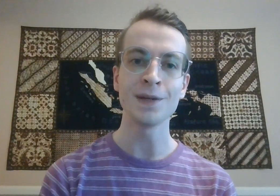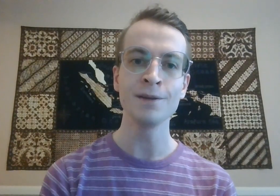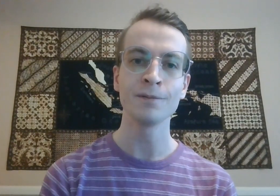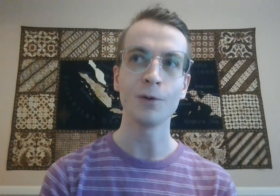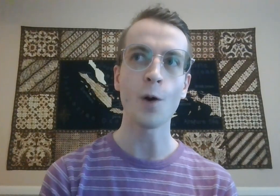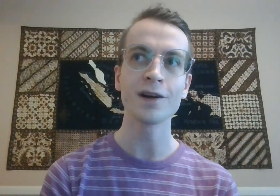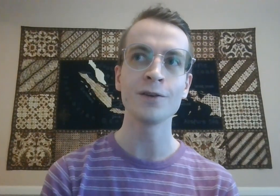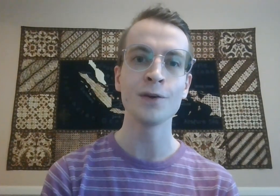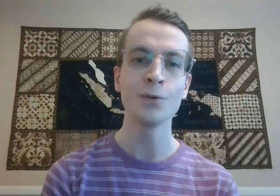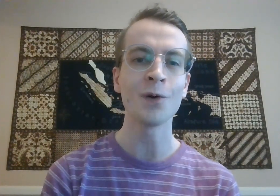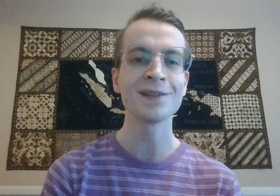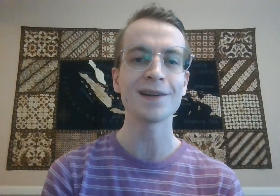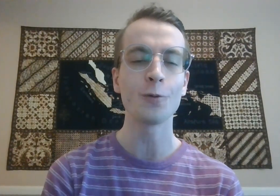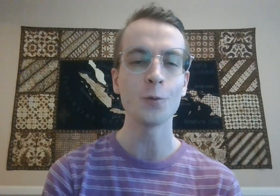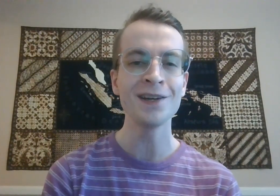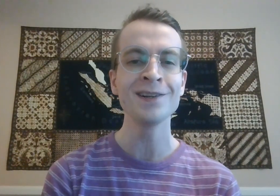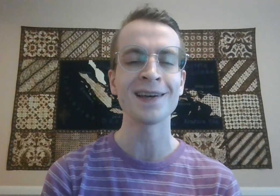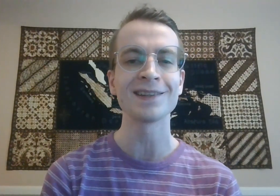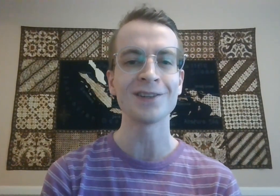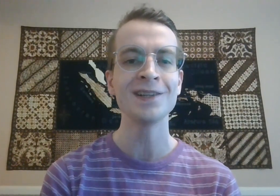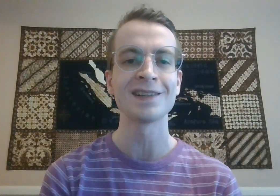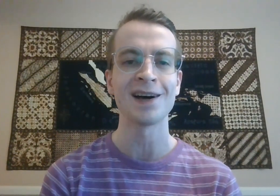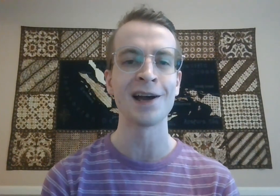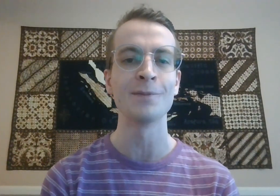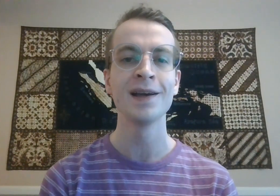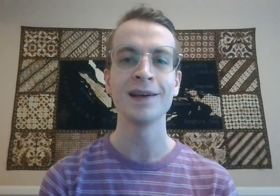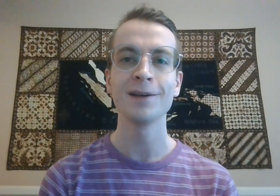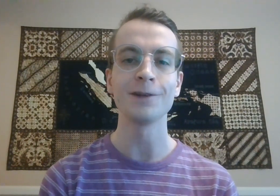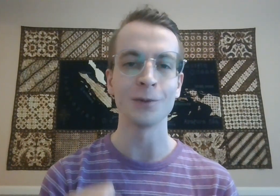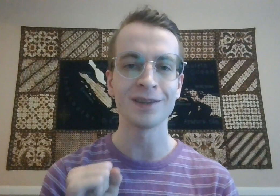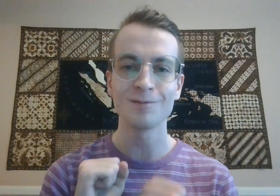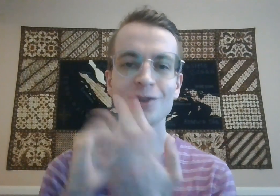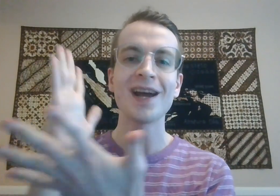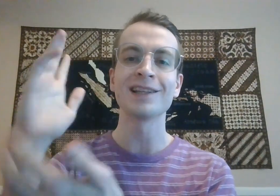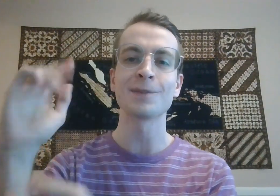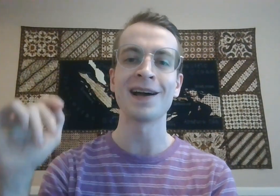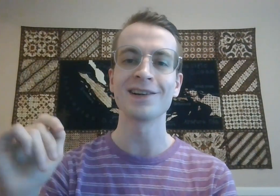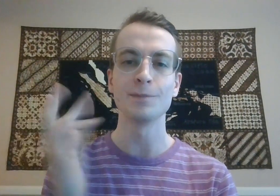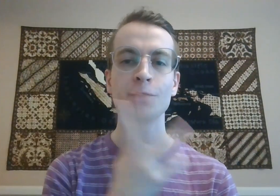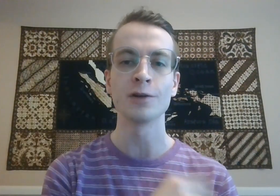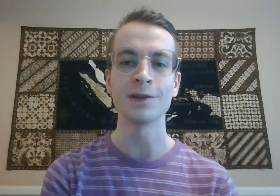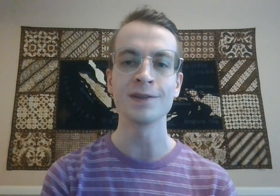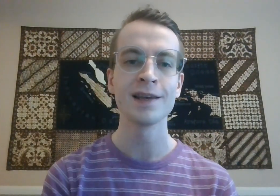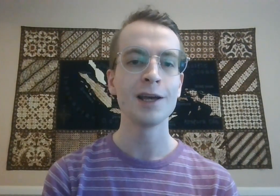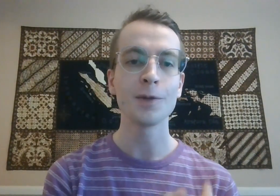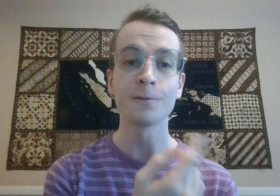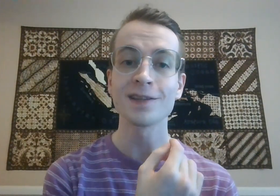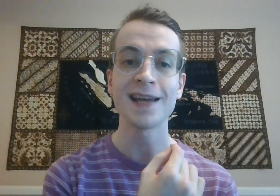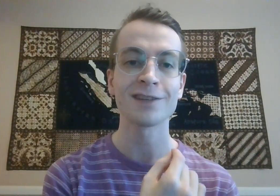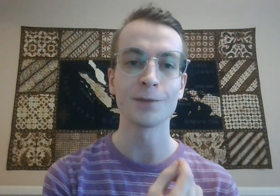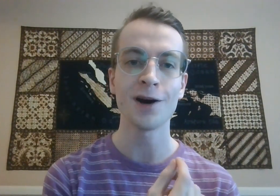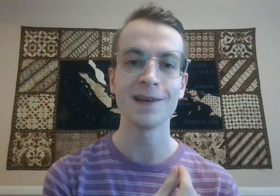For me, YRUU was a weird and good time, filled with chalice pyres and movie reviews,